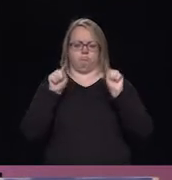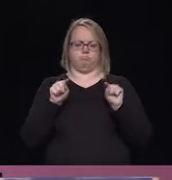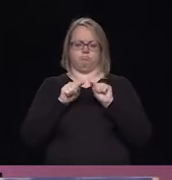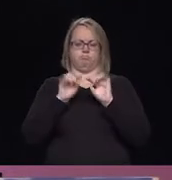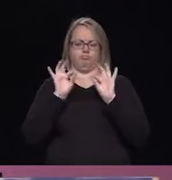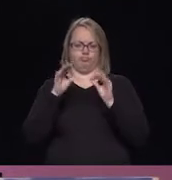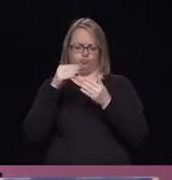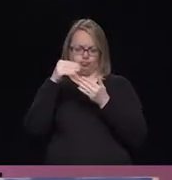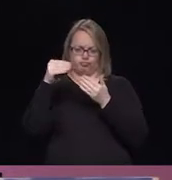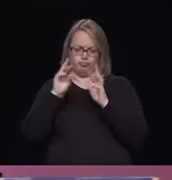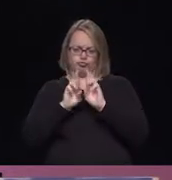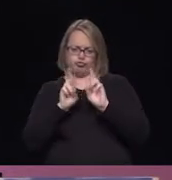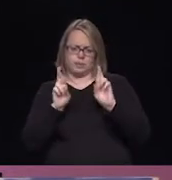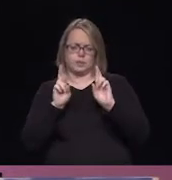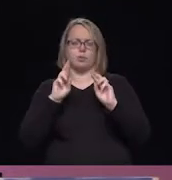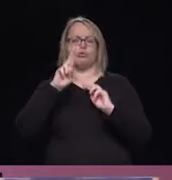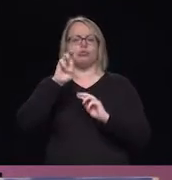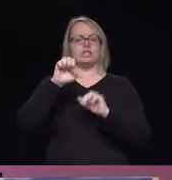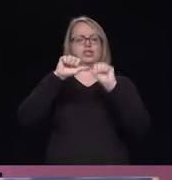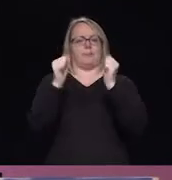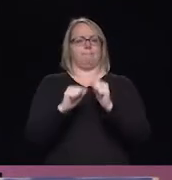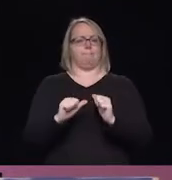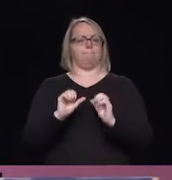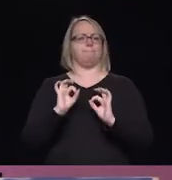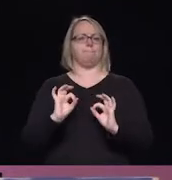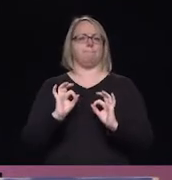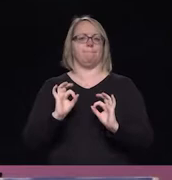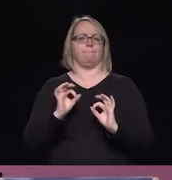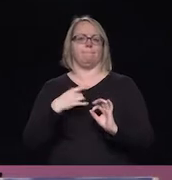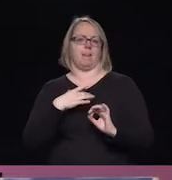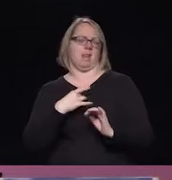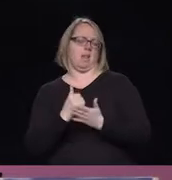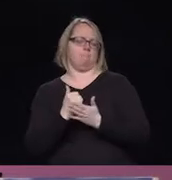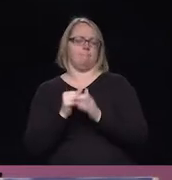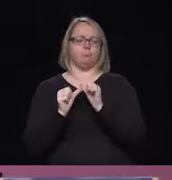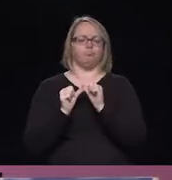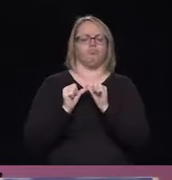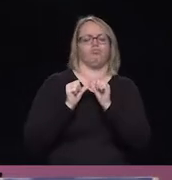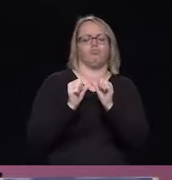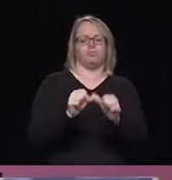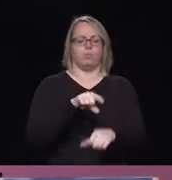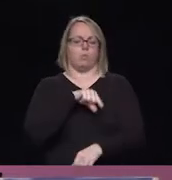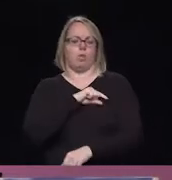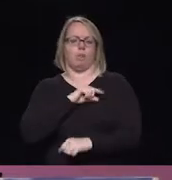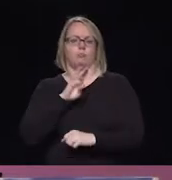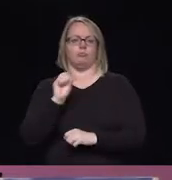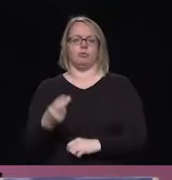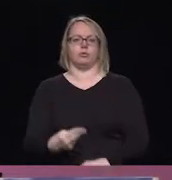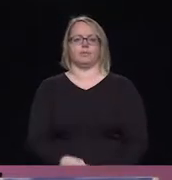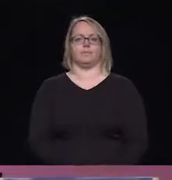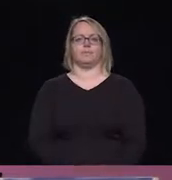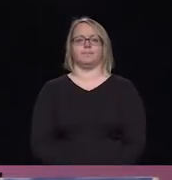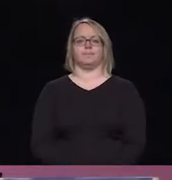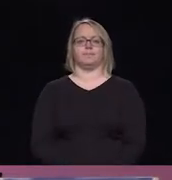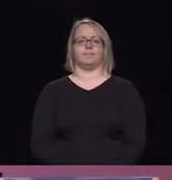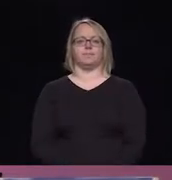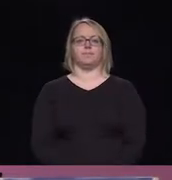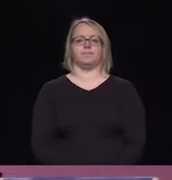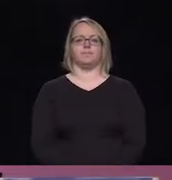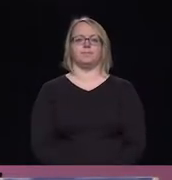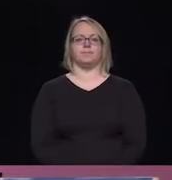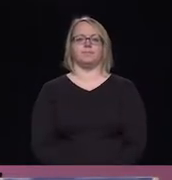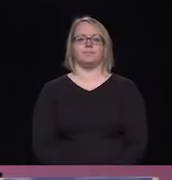The next color we're going to do is my favorite color, the aqua, jade, turquoise,